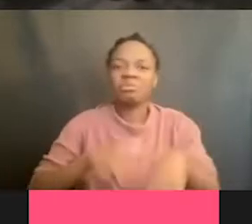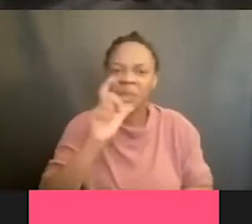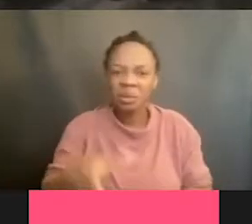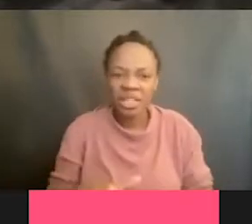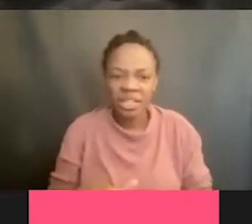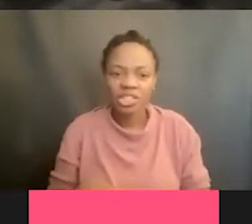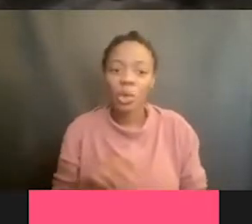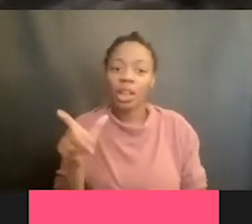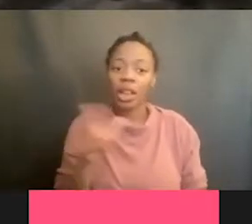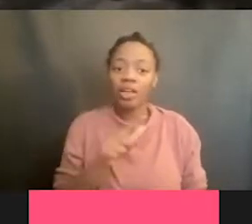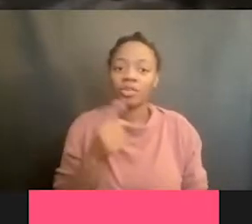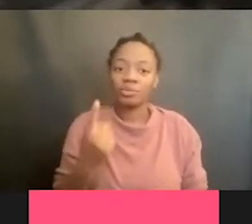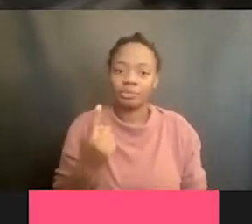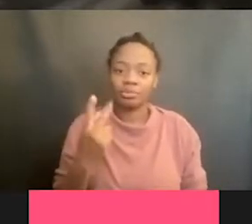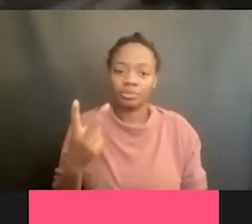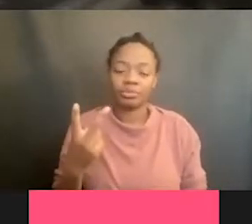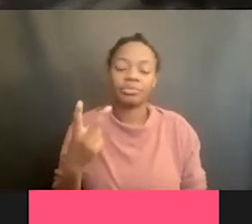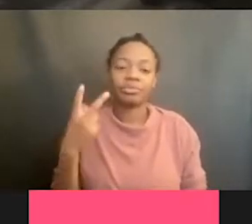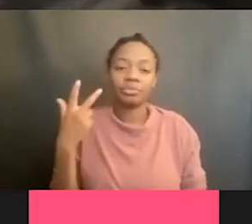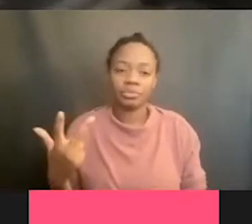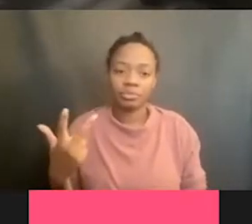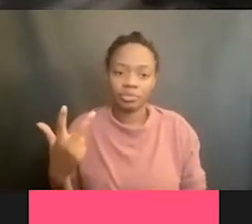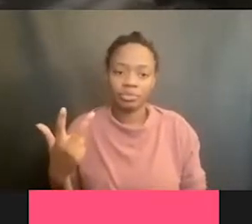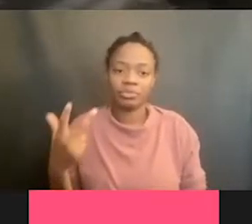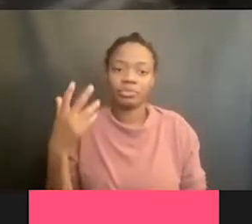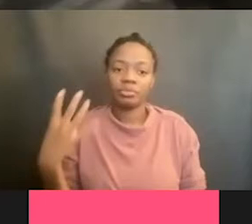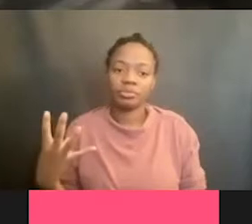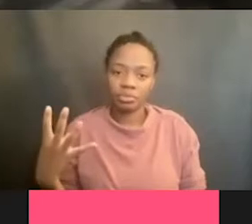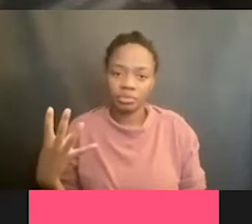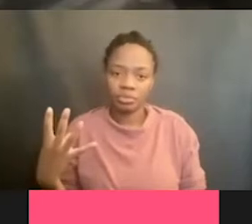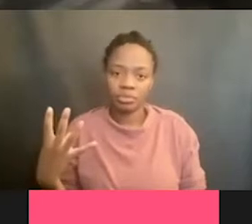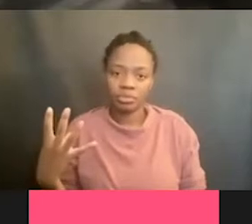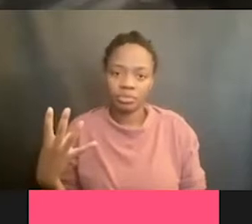left. 1, 2, 3, 4.